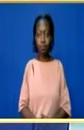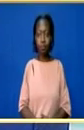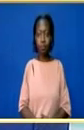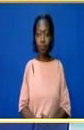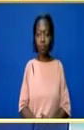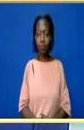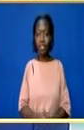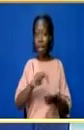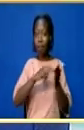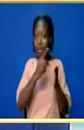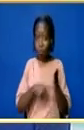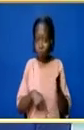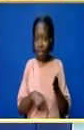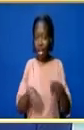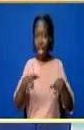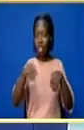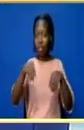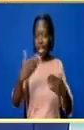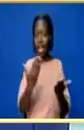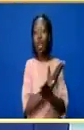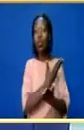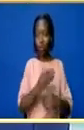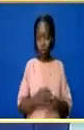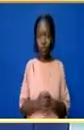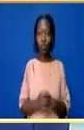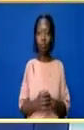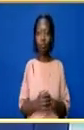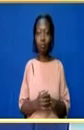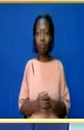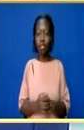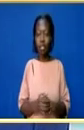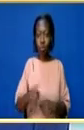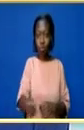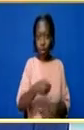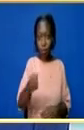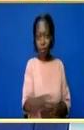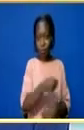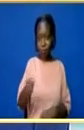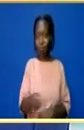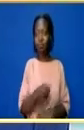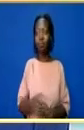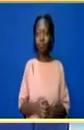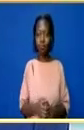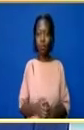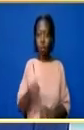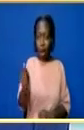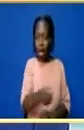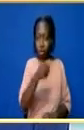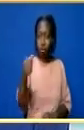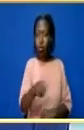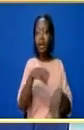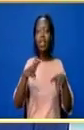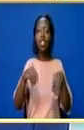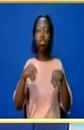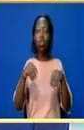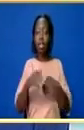erosion. That is the first thing you do in the morning, right? Yes, it is. You take a broom, you and sweep. And you sweep, yes. You're sweeping the soil.